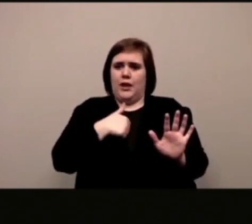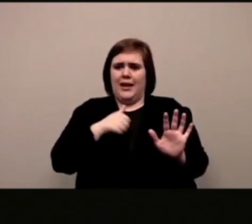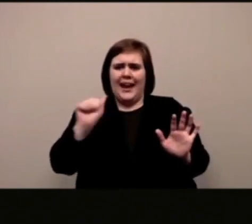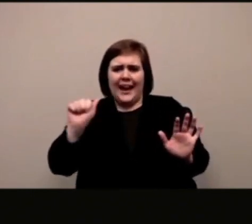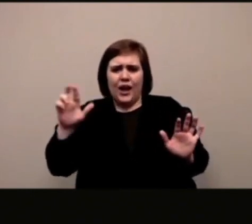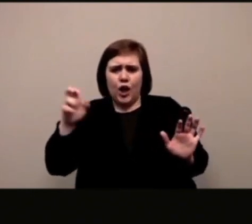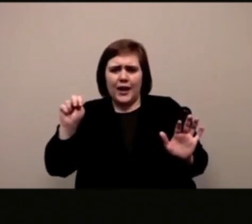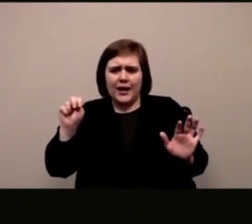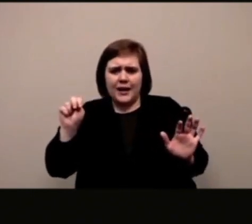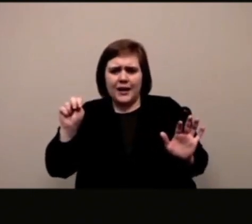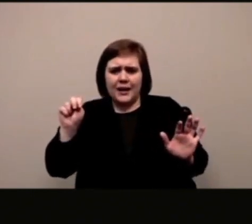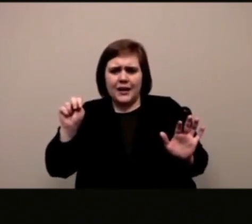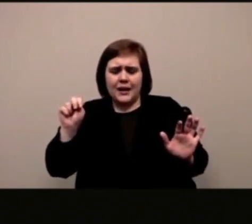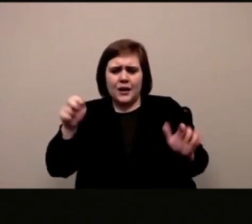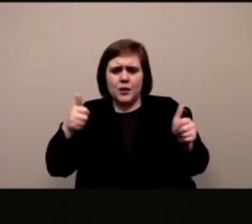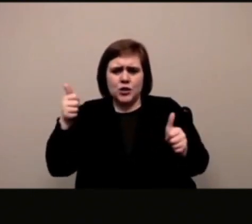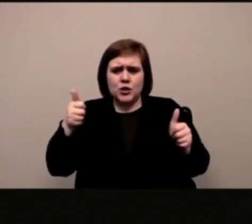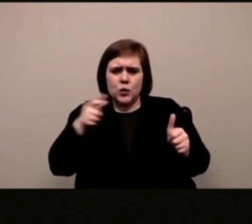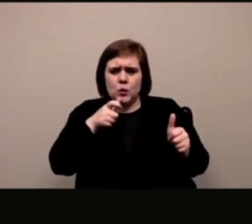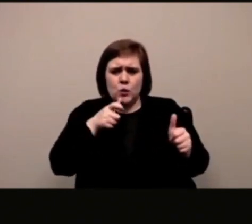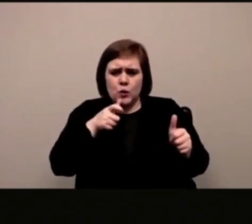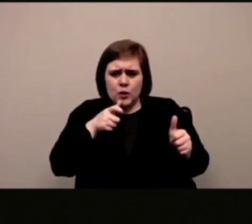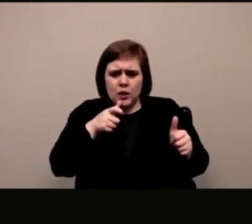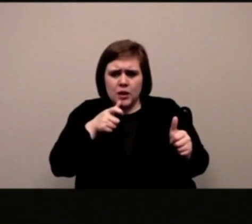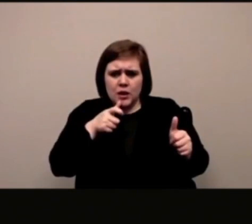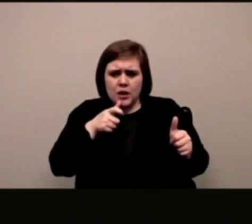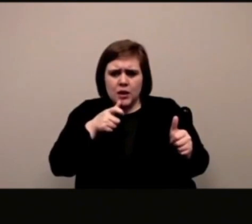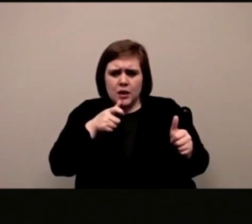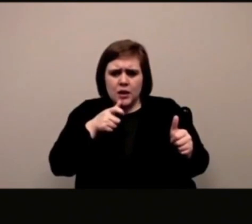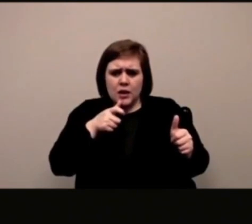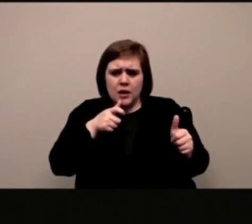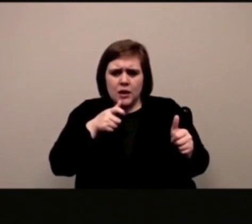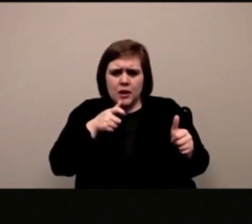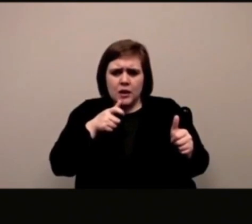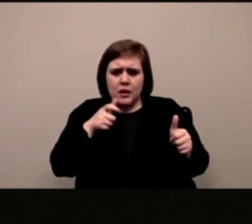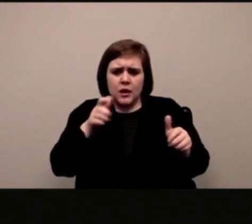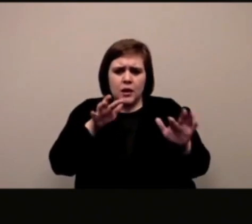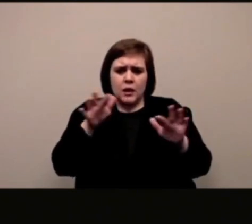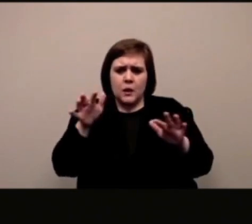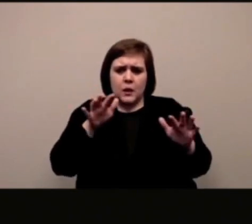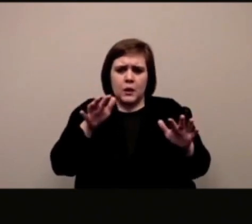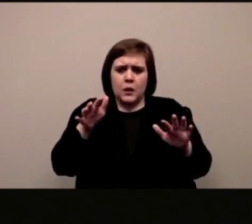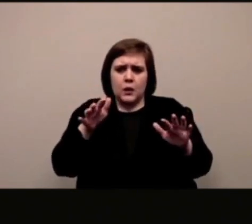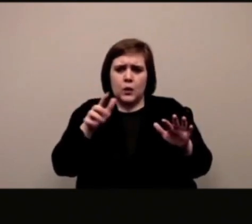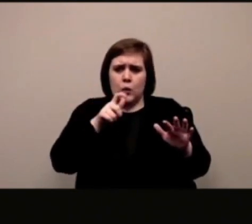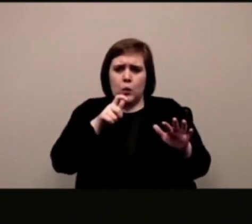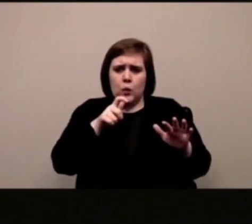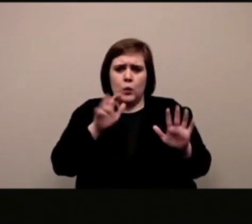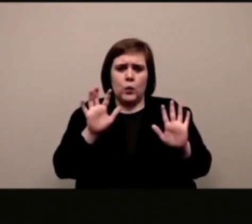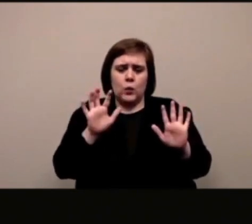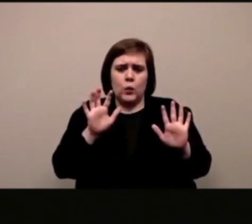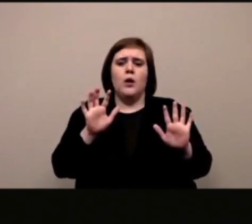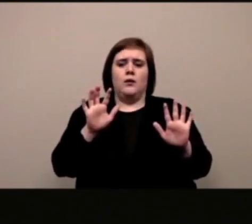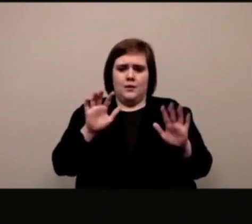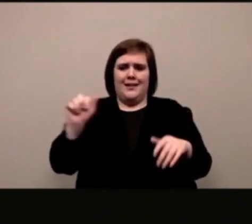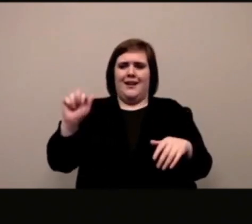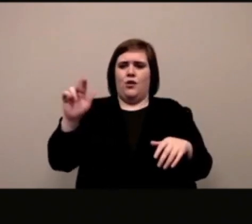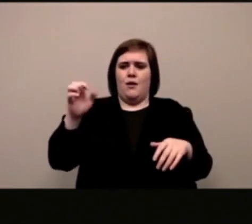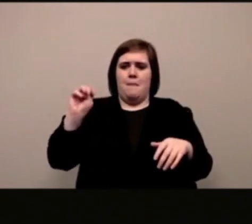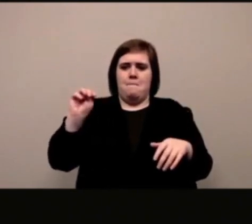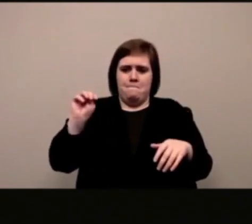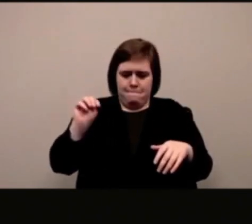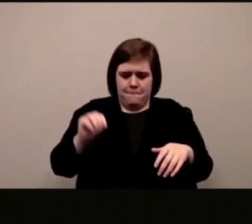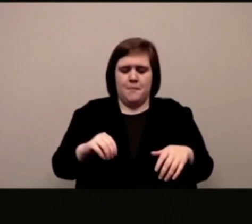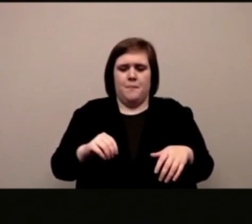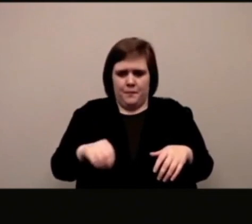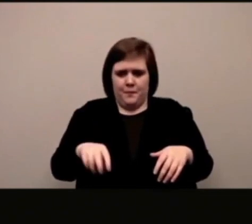Aaron? Aaron? Ariam, and then go ahead, Aaron. We'll go after you. So yeah. Sure. I